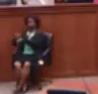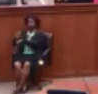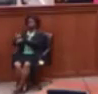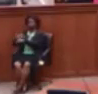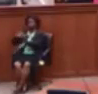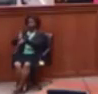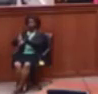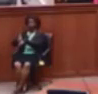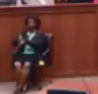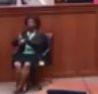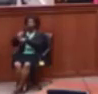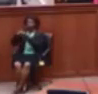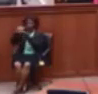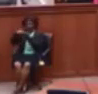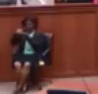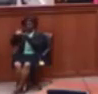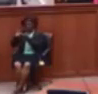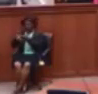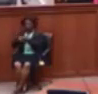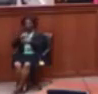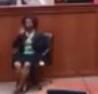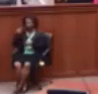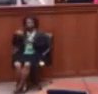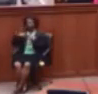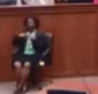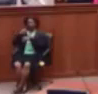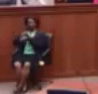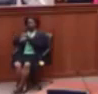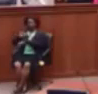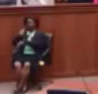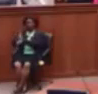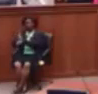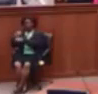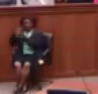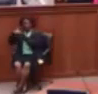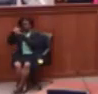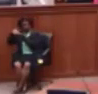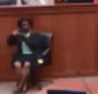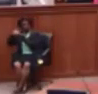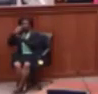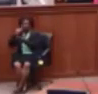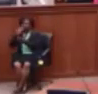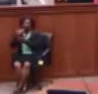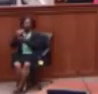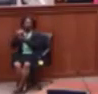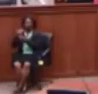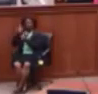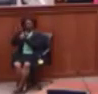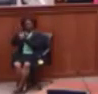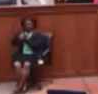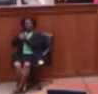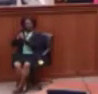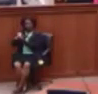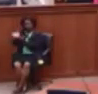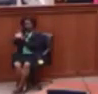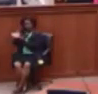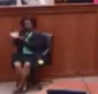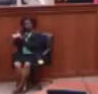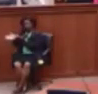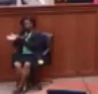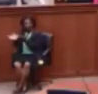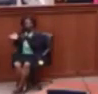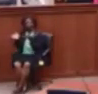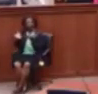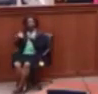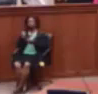a work-based learning experience in every Jumpstart pathway. And this attests to what you just